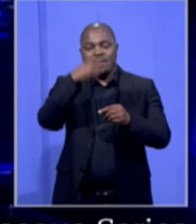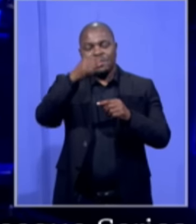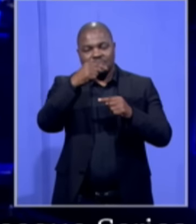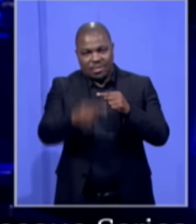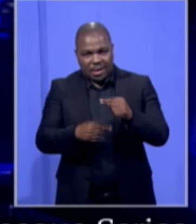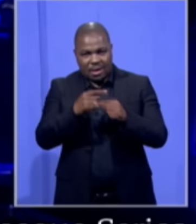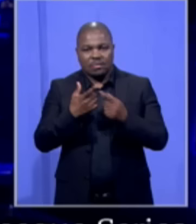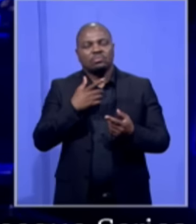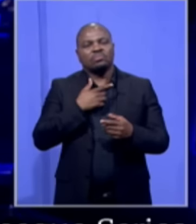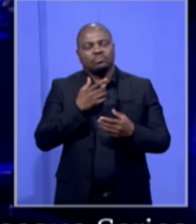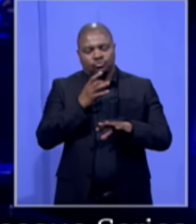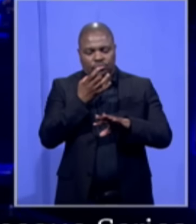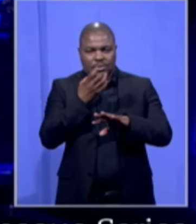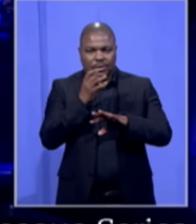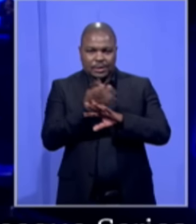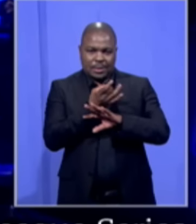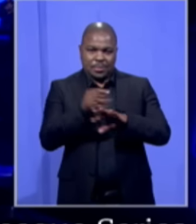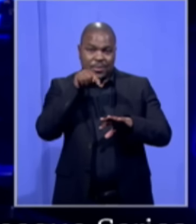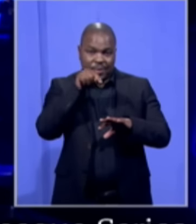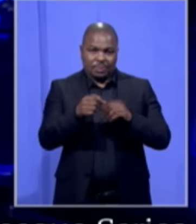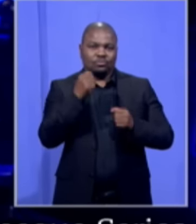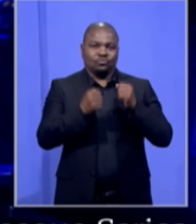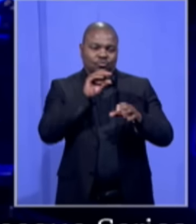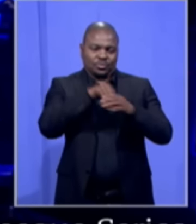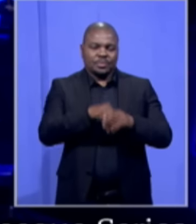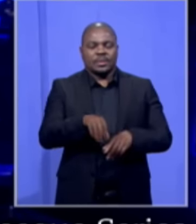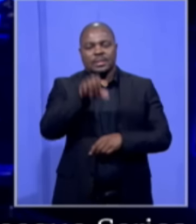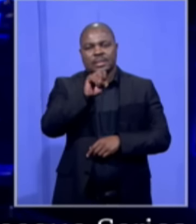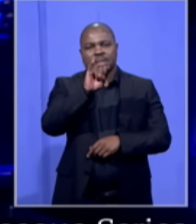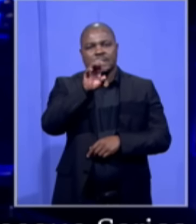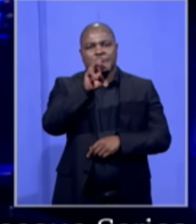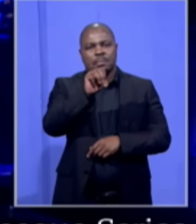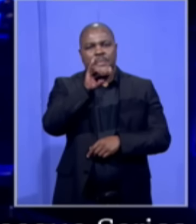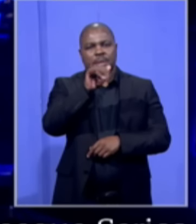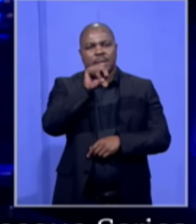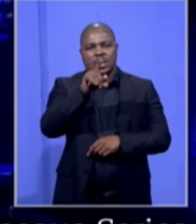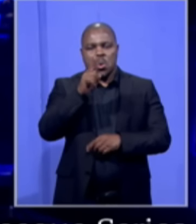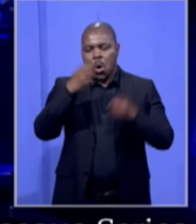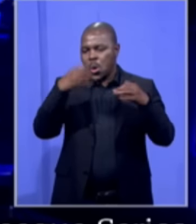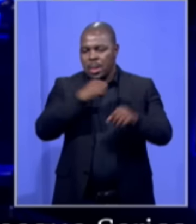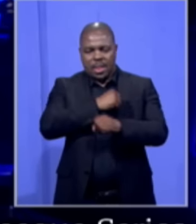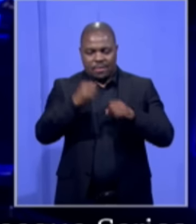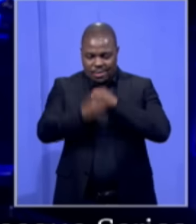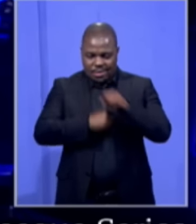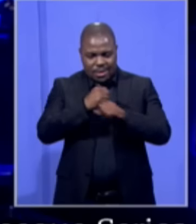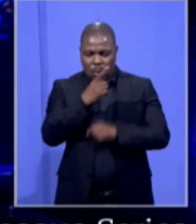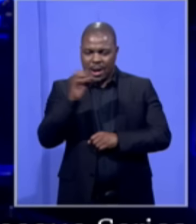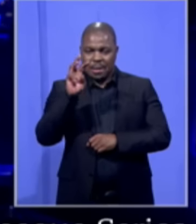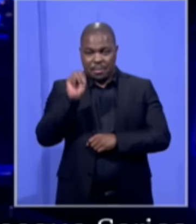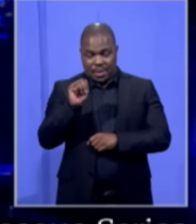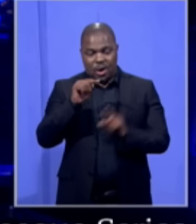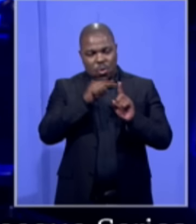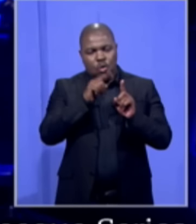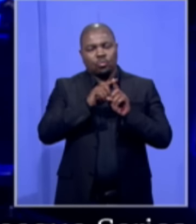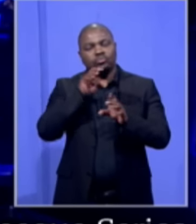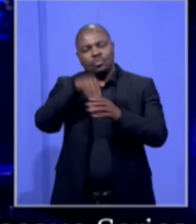la metseletsele ya Diamond League. Akani Simbini yo iseng a fengwe mo lebelong la dimitara di le 100 monongwaga o tlile go nna